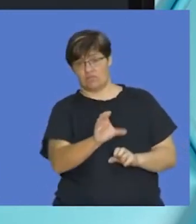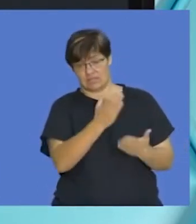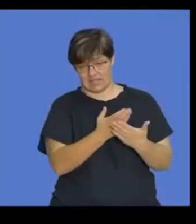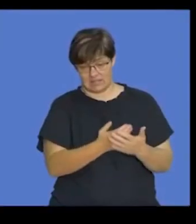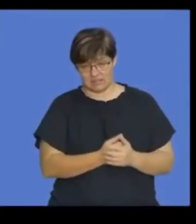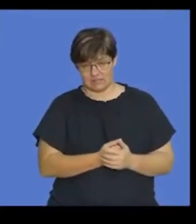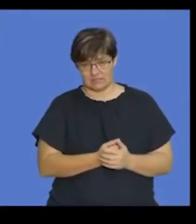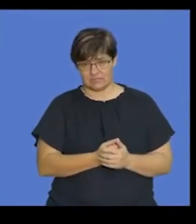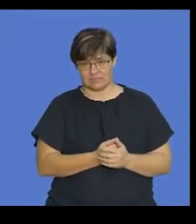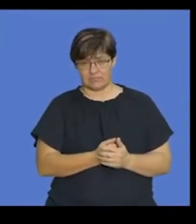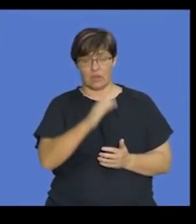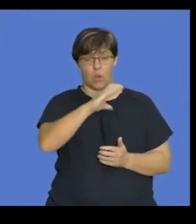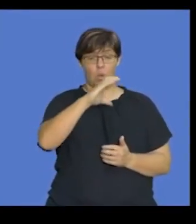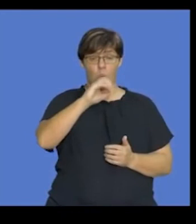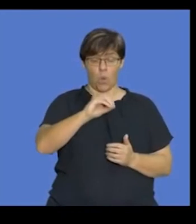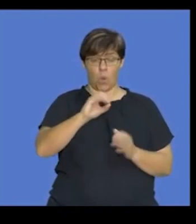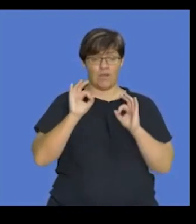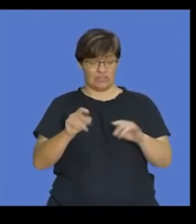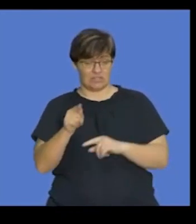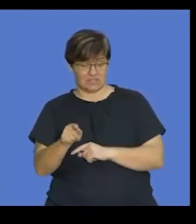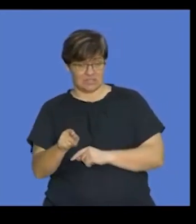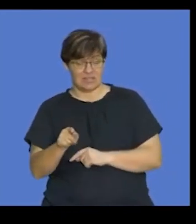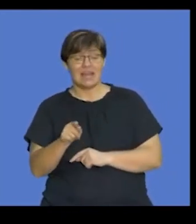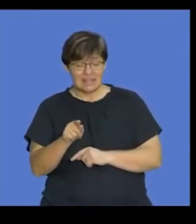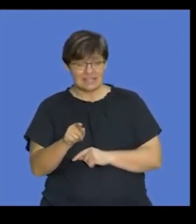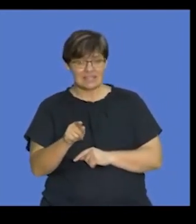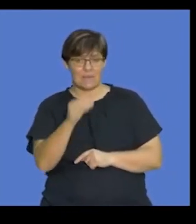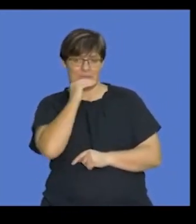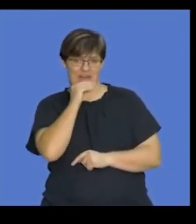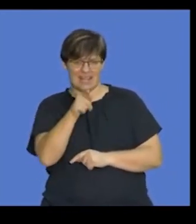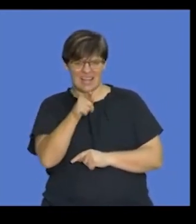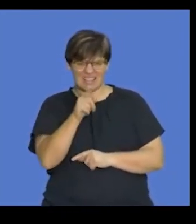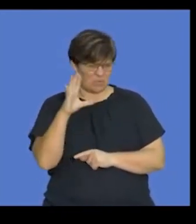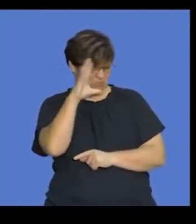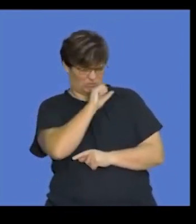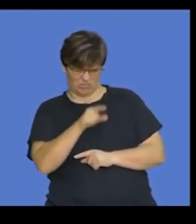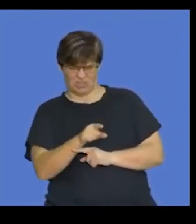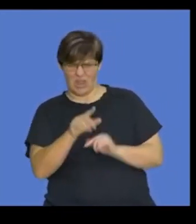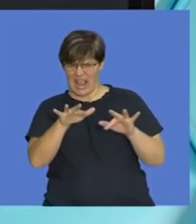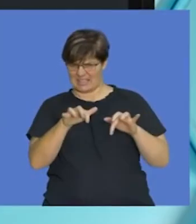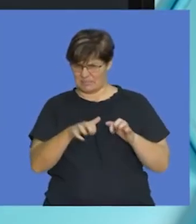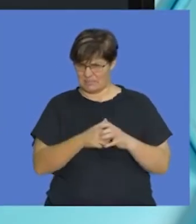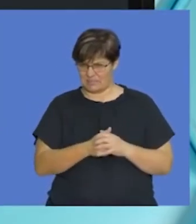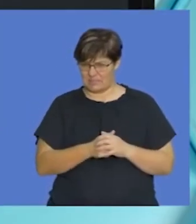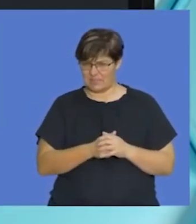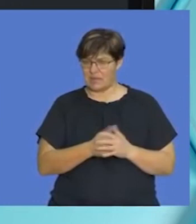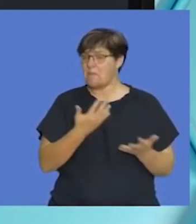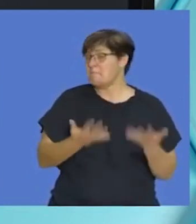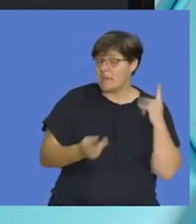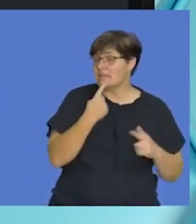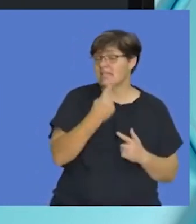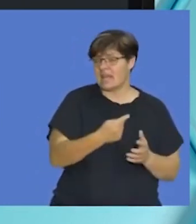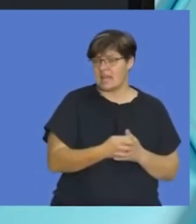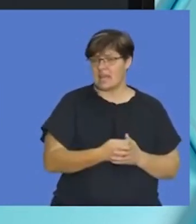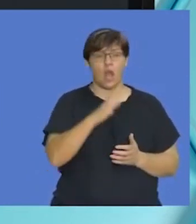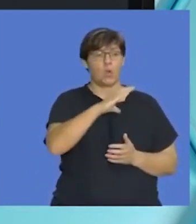The coefficient of friction, now this is a definition. This is the weird one when it comes to your exams because they may say to you, what is